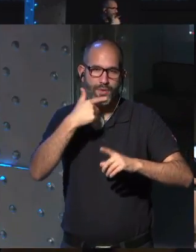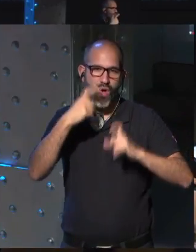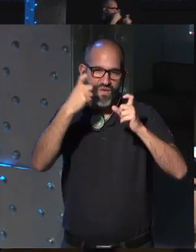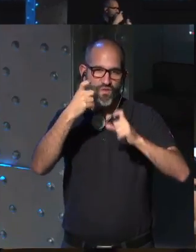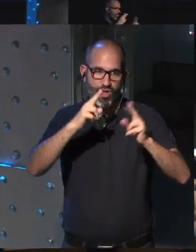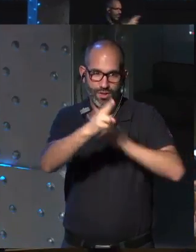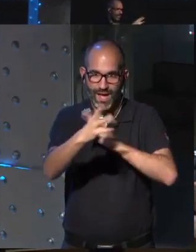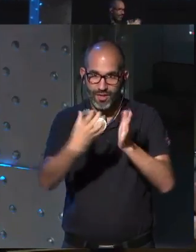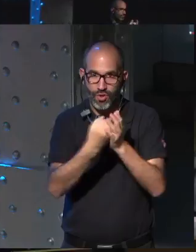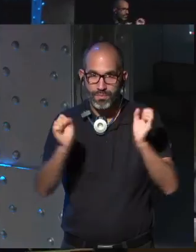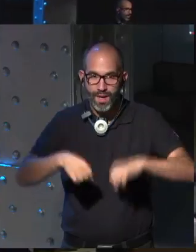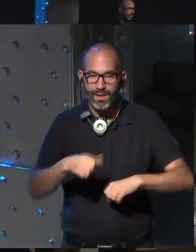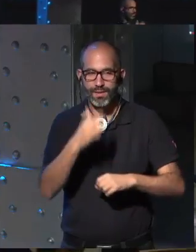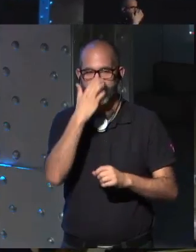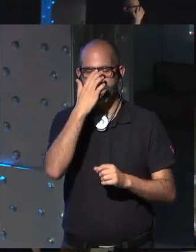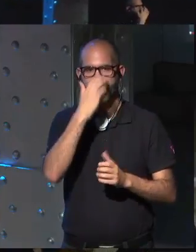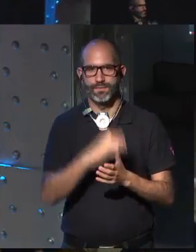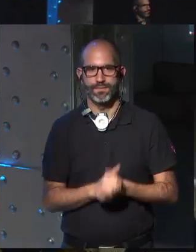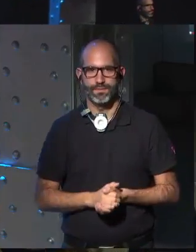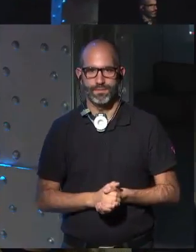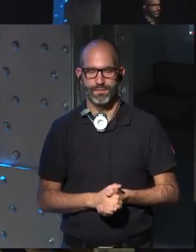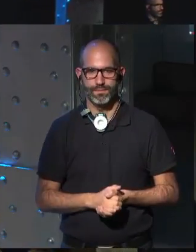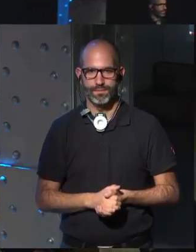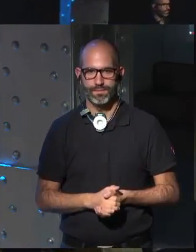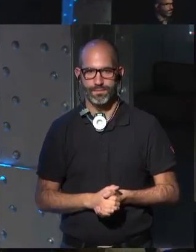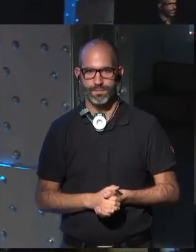contesta siempre. But you respond always, yes?